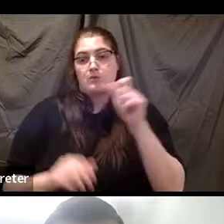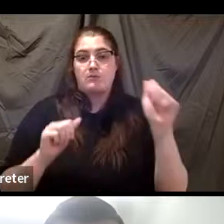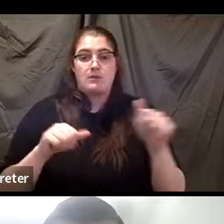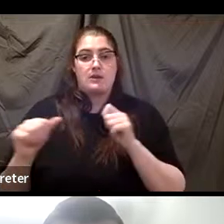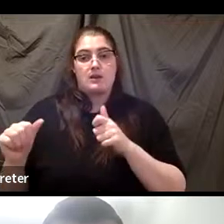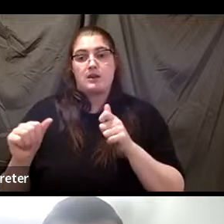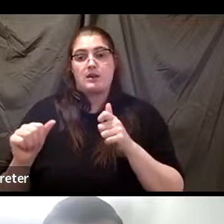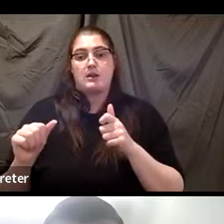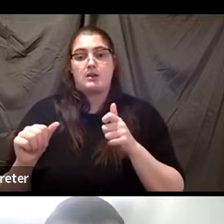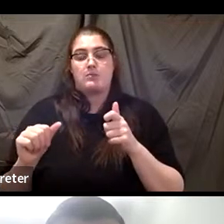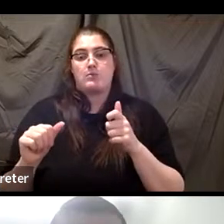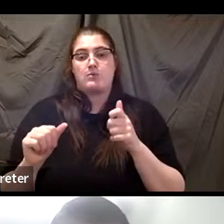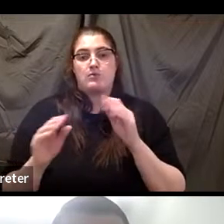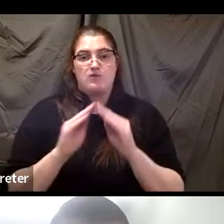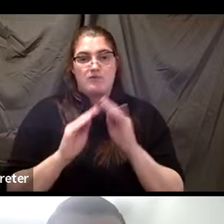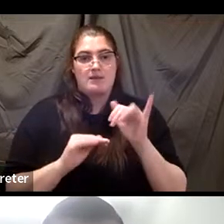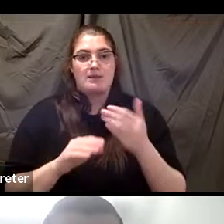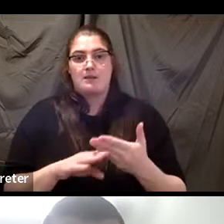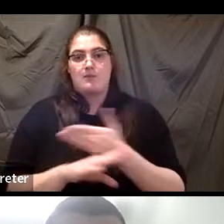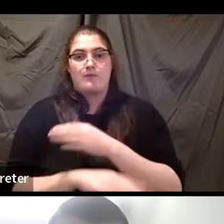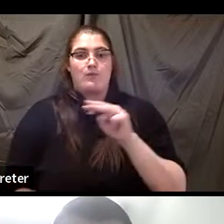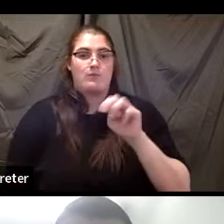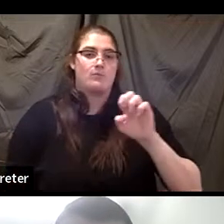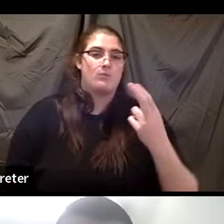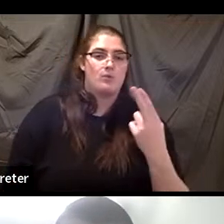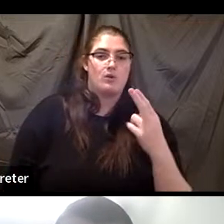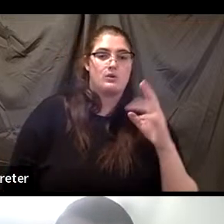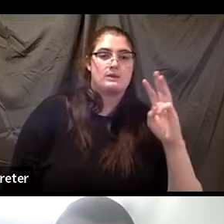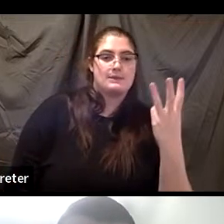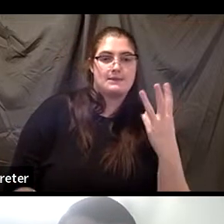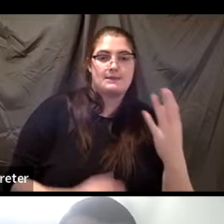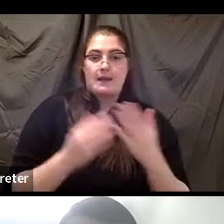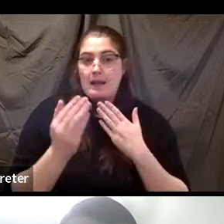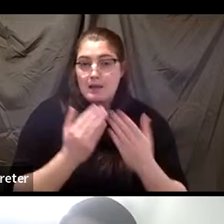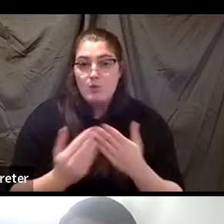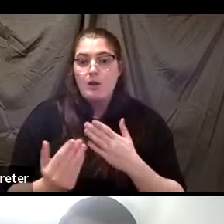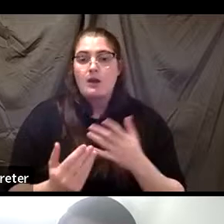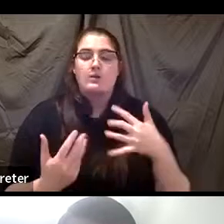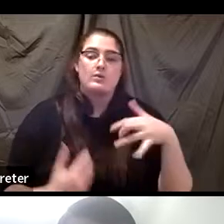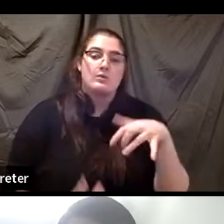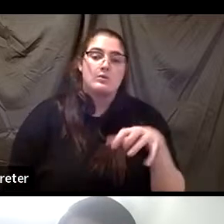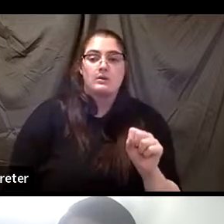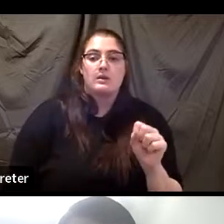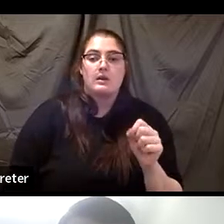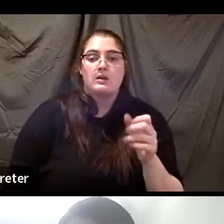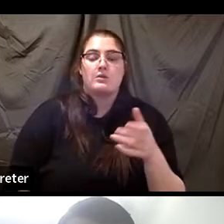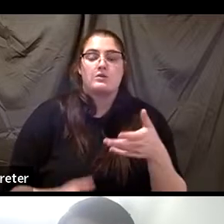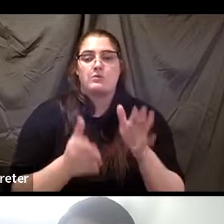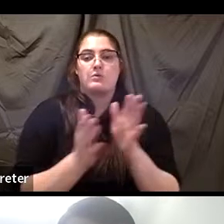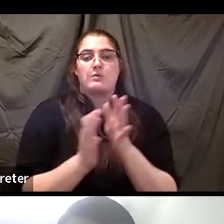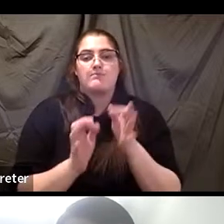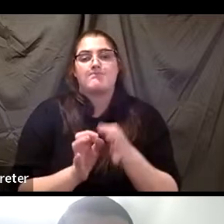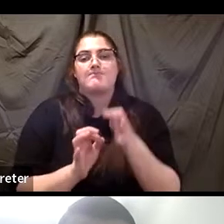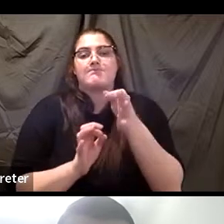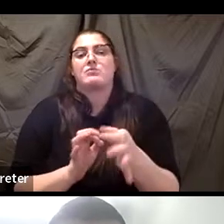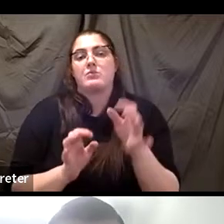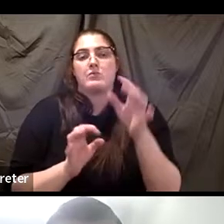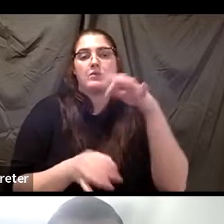off before March 6th anyway. So yeah, so we requested postponement